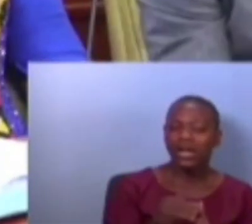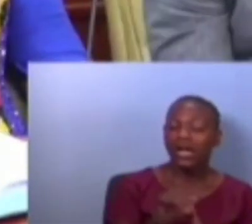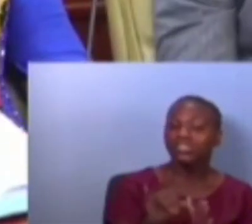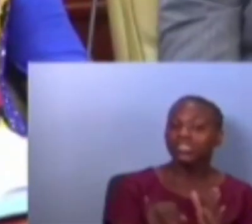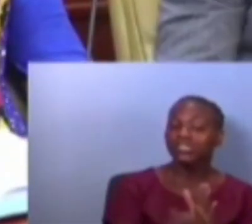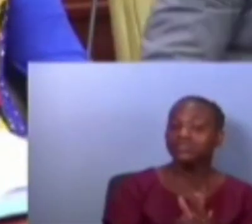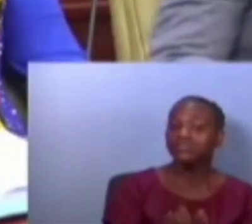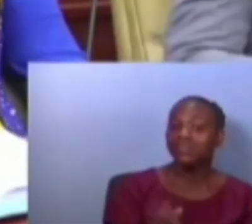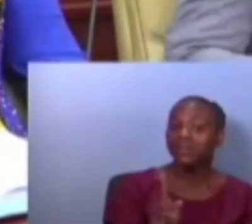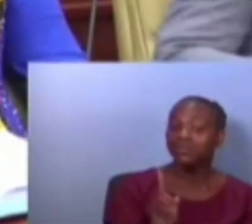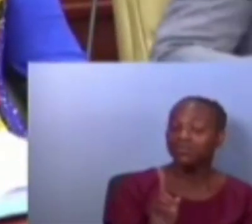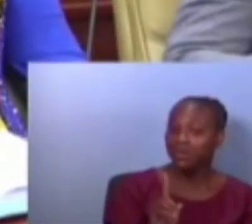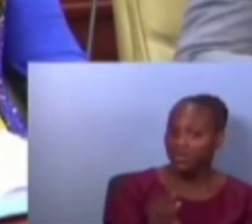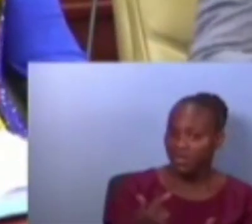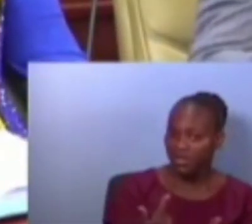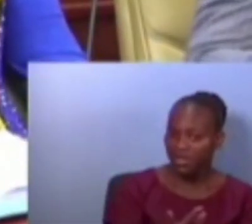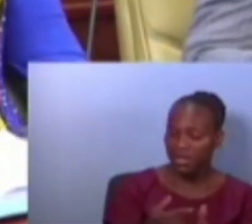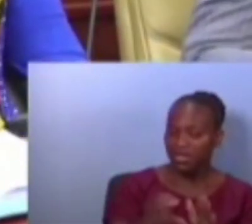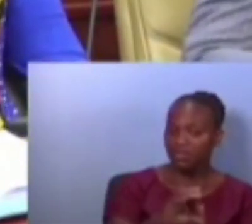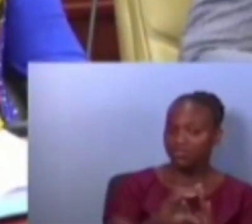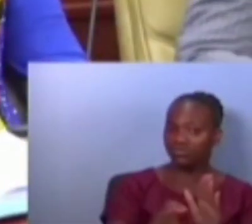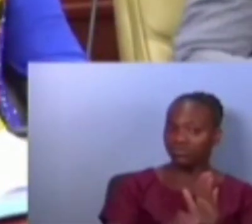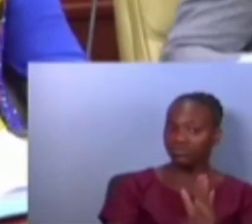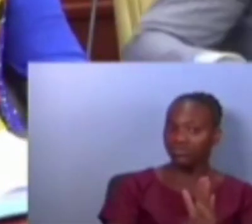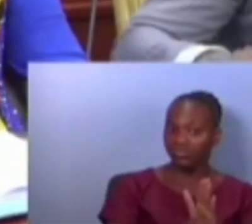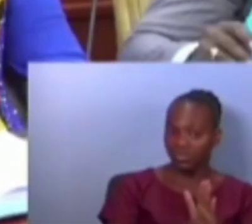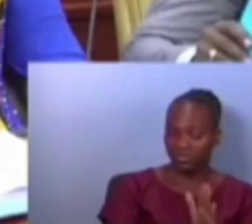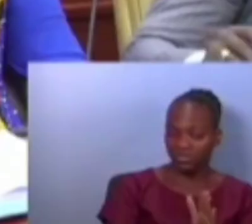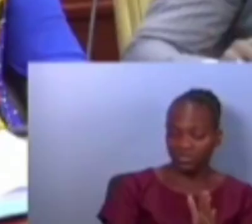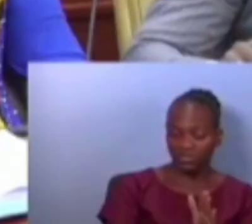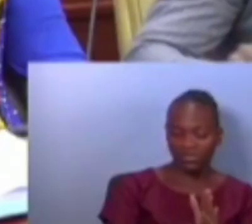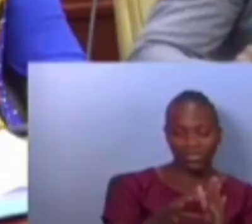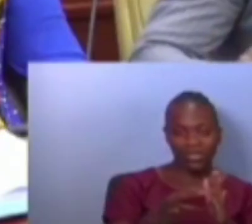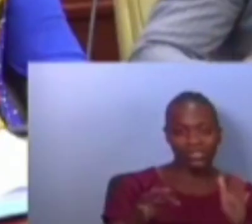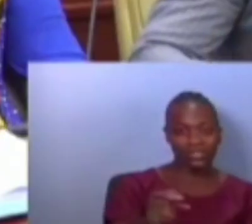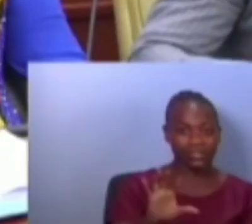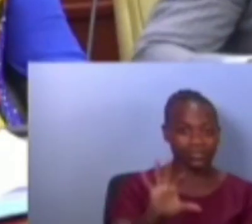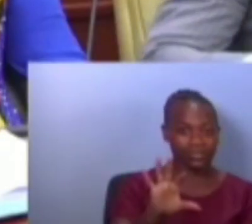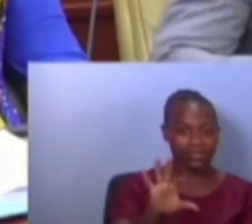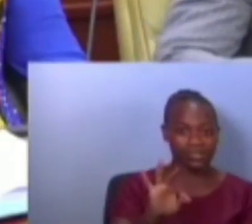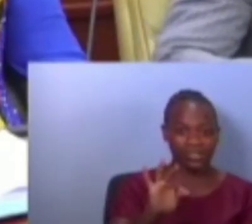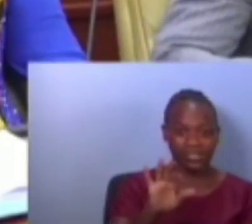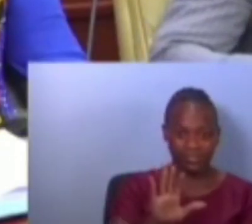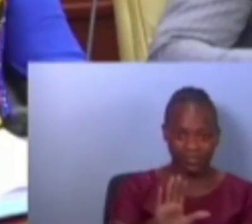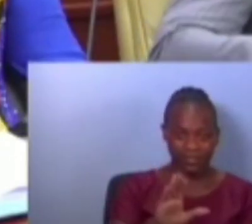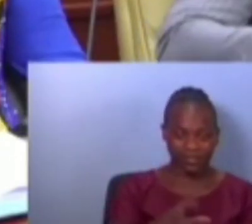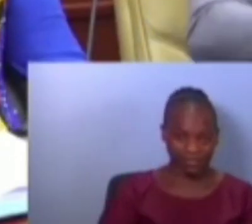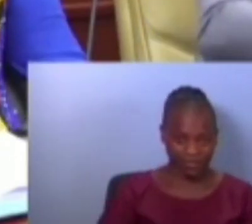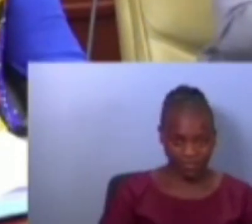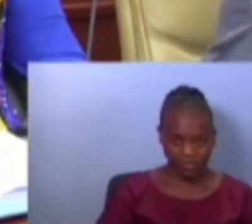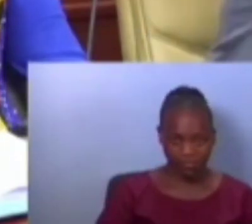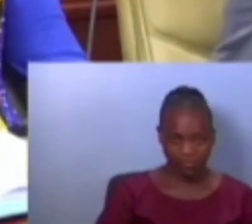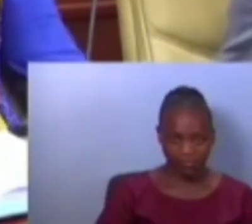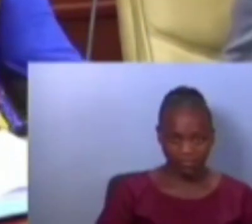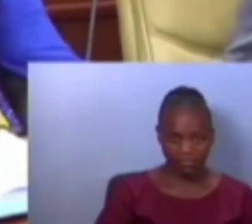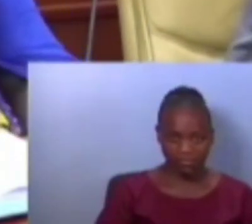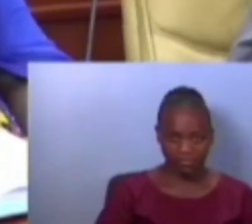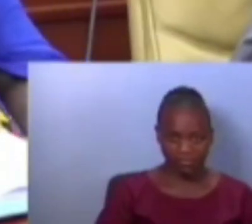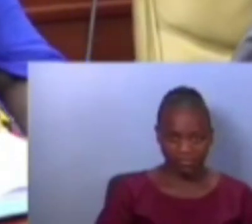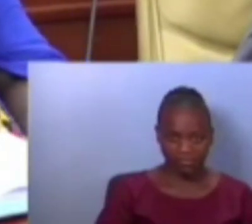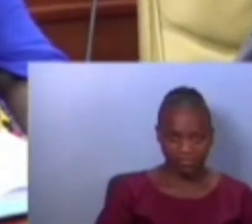in the provisions of the Constitution, in particular, Article 95 of the Constitution.